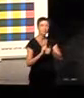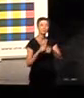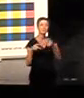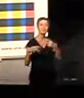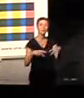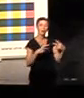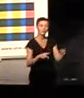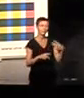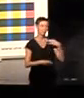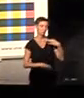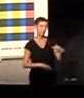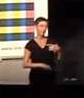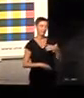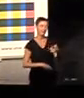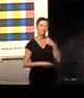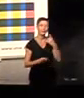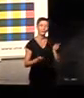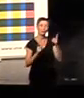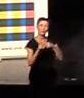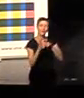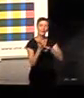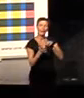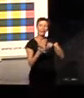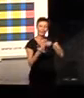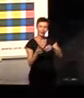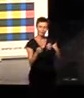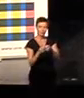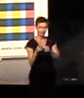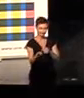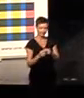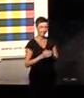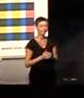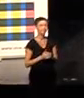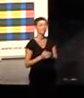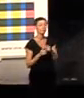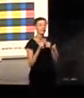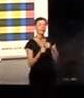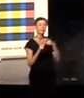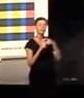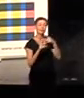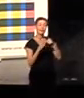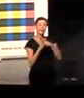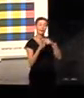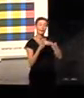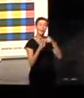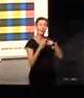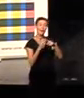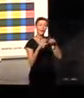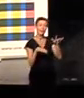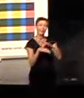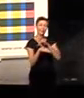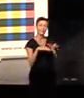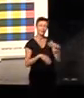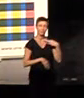bij het star rector annie bossini en kay theater représenté par keppens